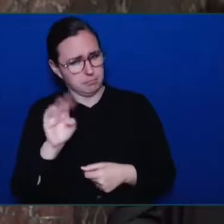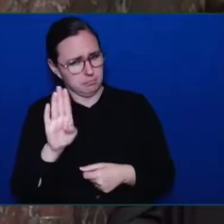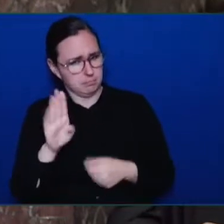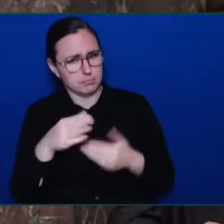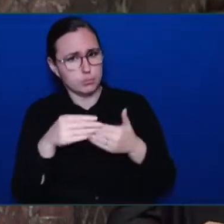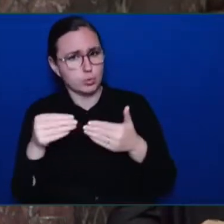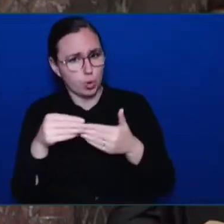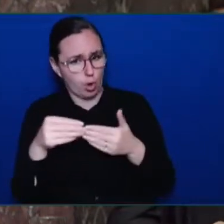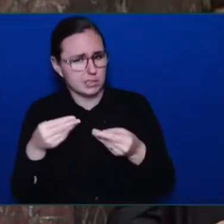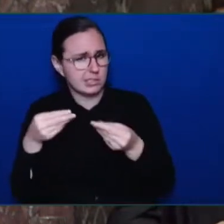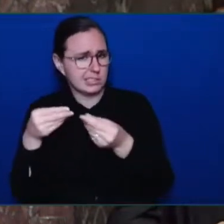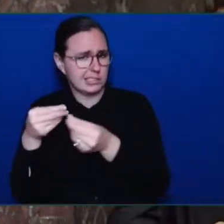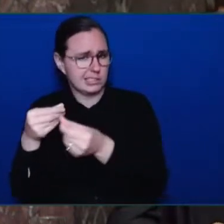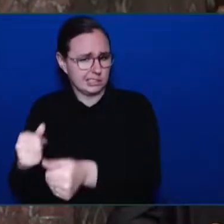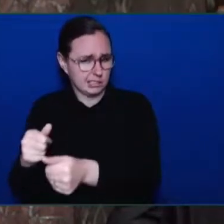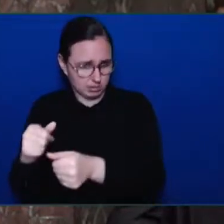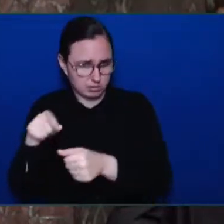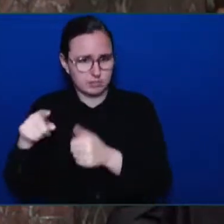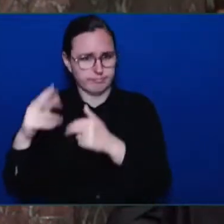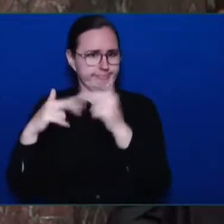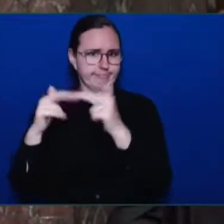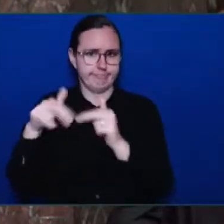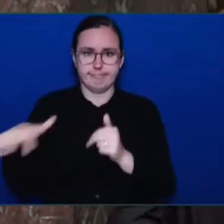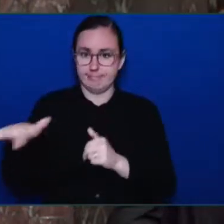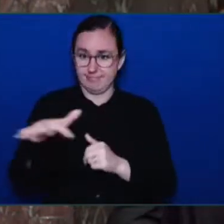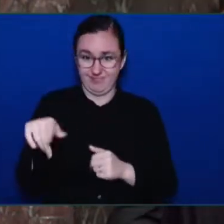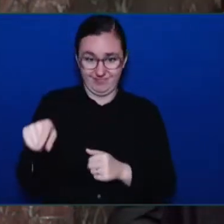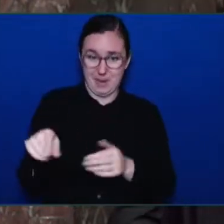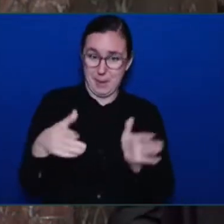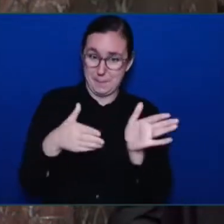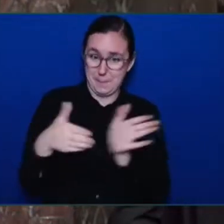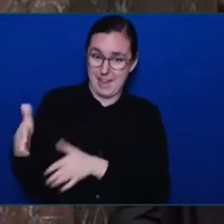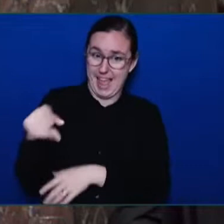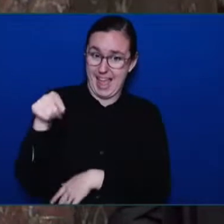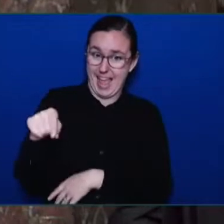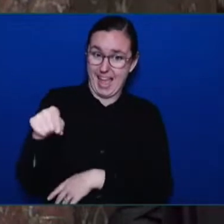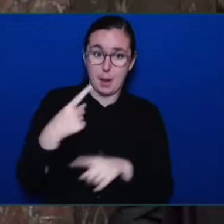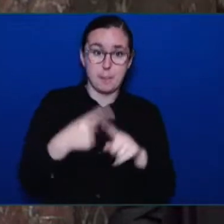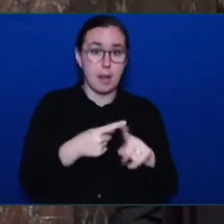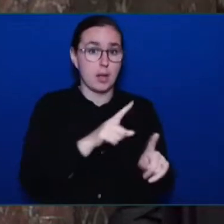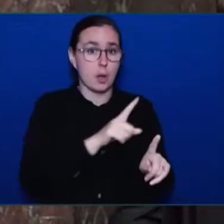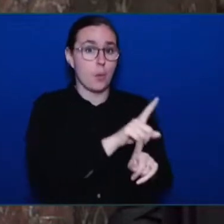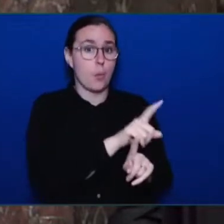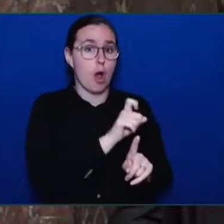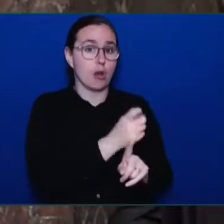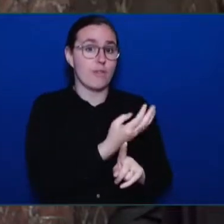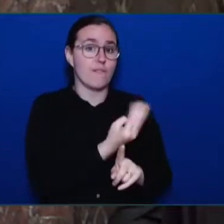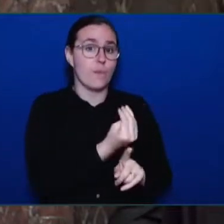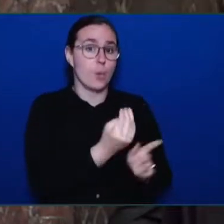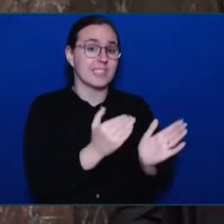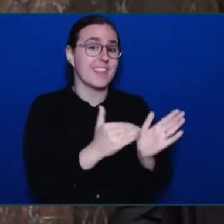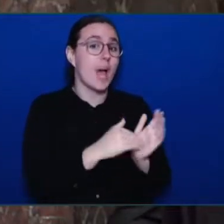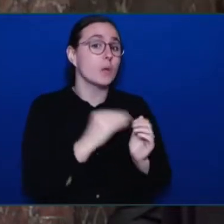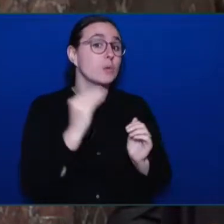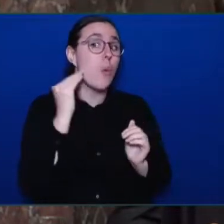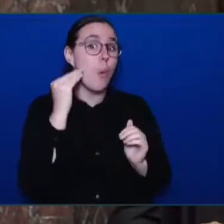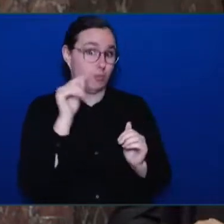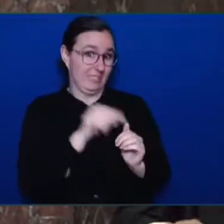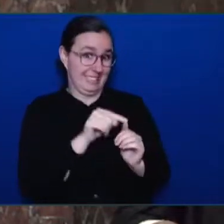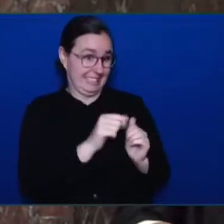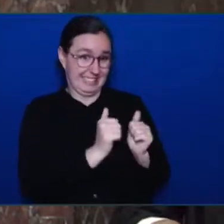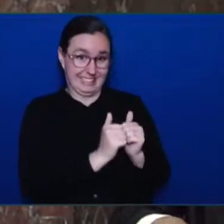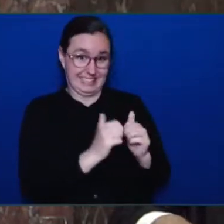deliver those 114,000 homes. Investments with the federal and local governments. A new housing hub, Mr.